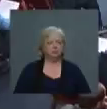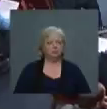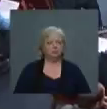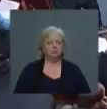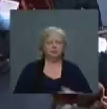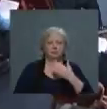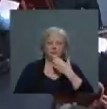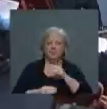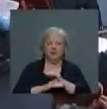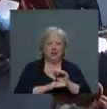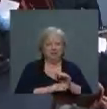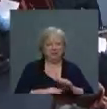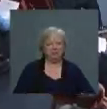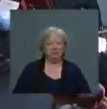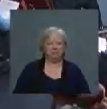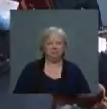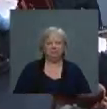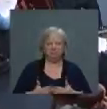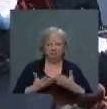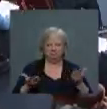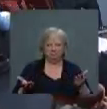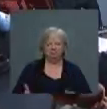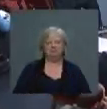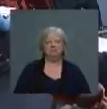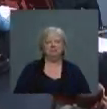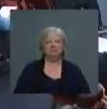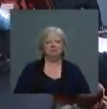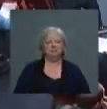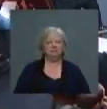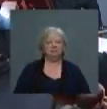Good evening, Mayor, City Board.